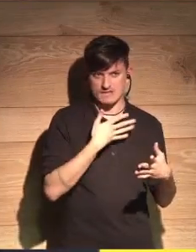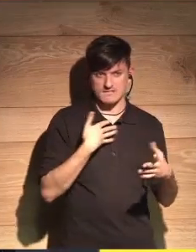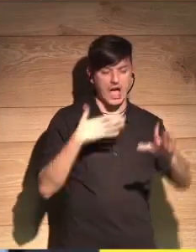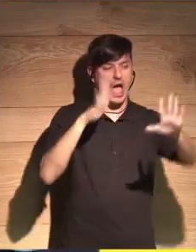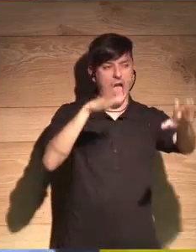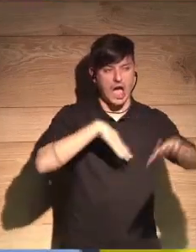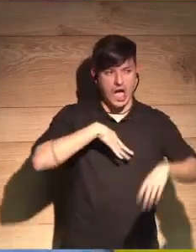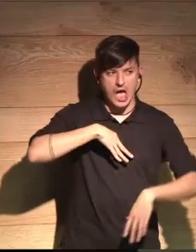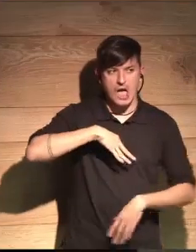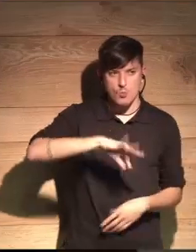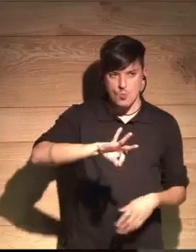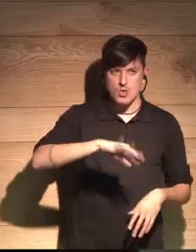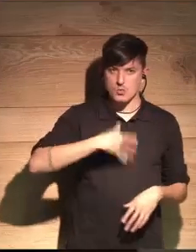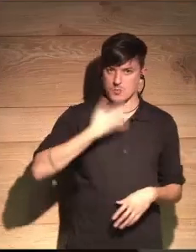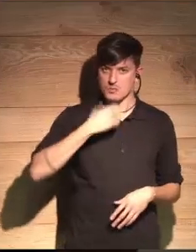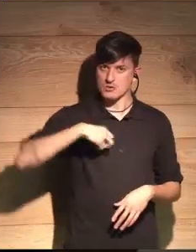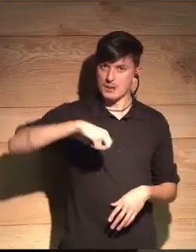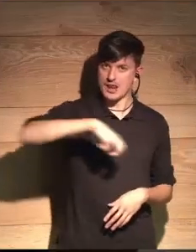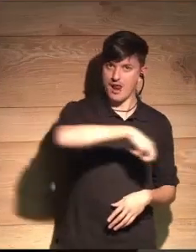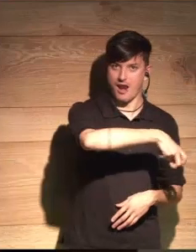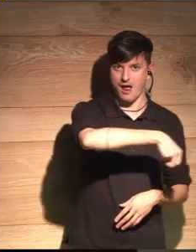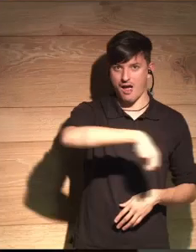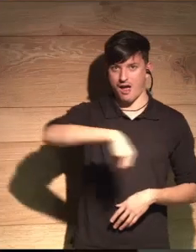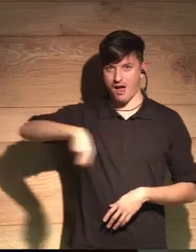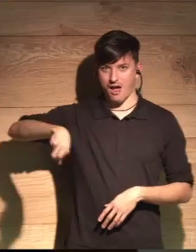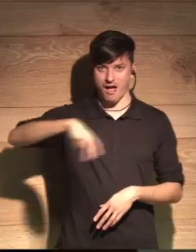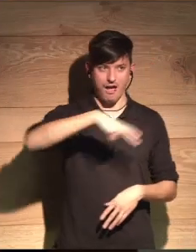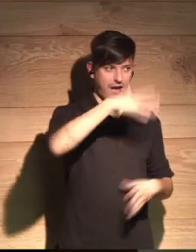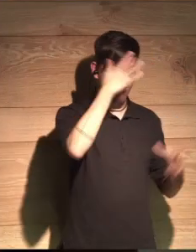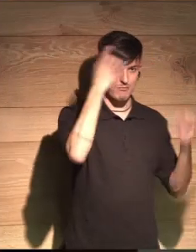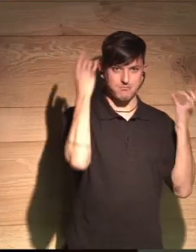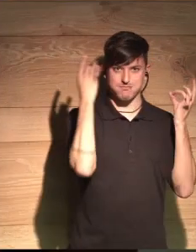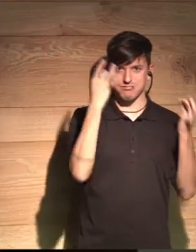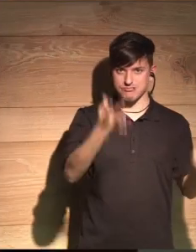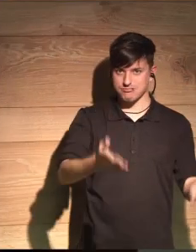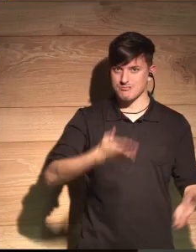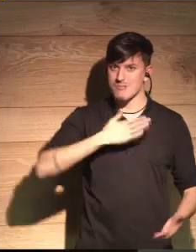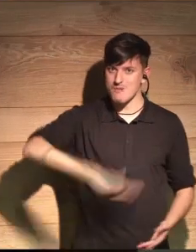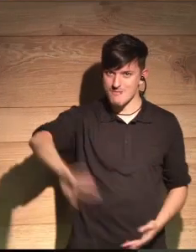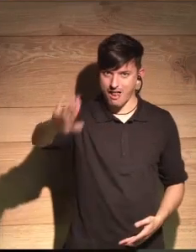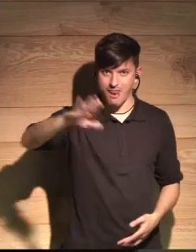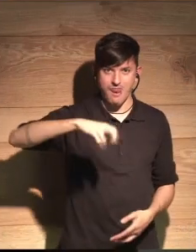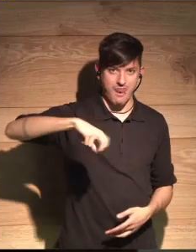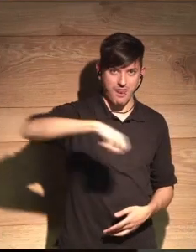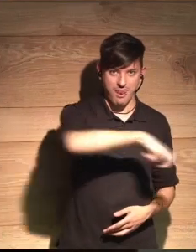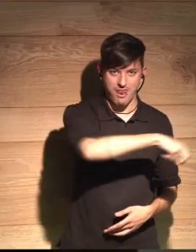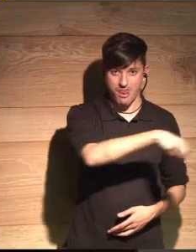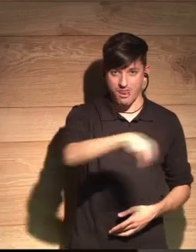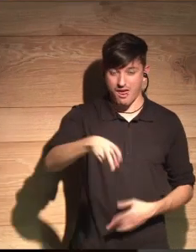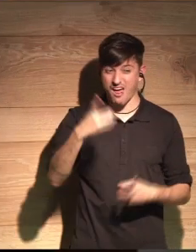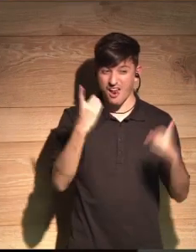example, I could say, okay, I can walk. Okay, that's good, I can walk.